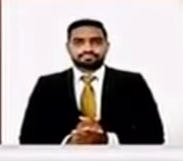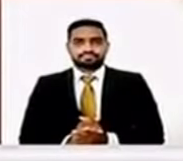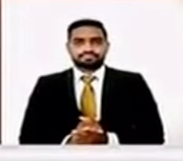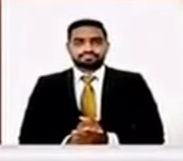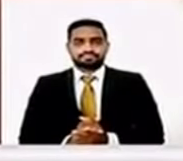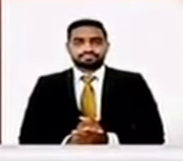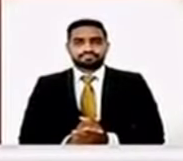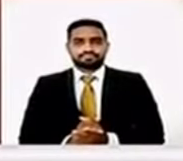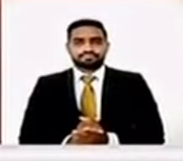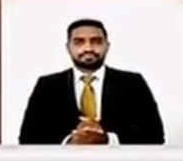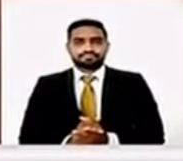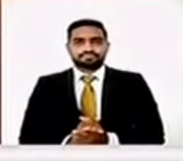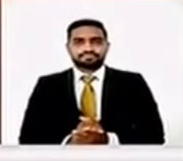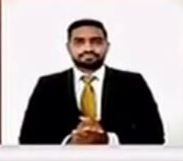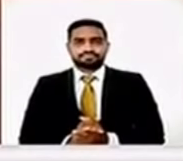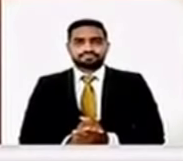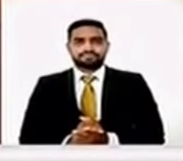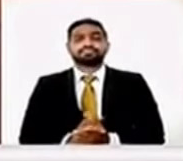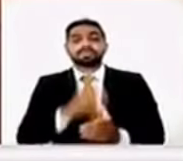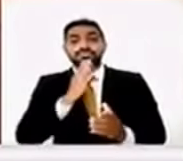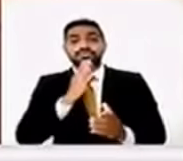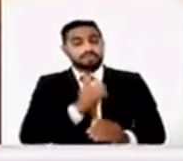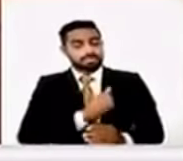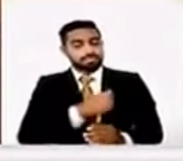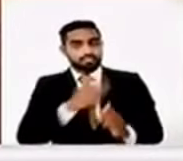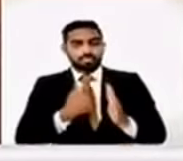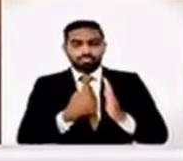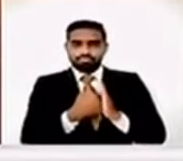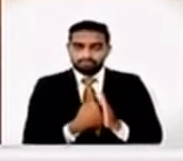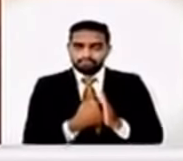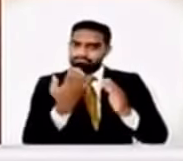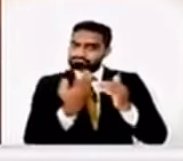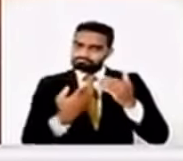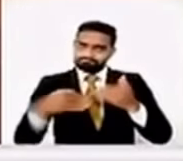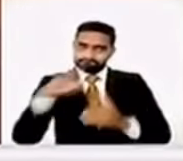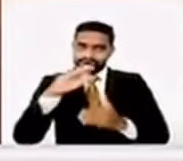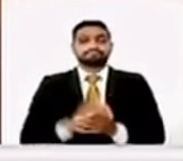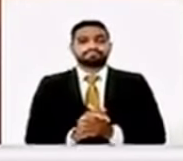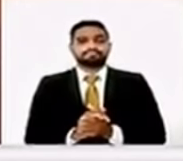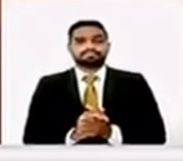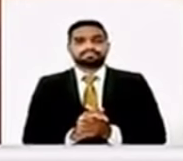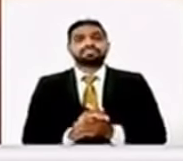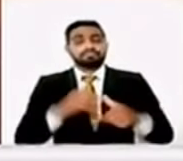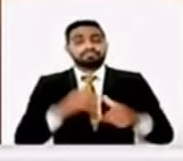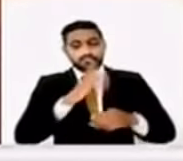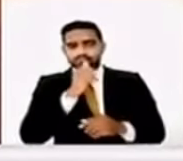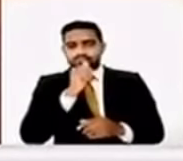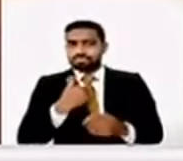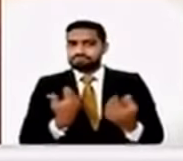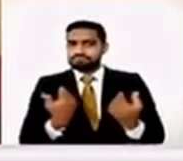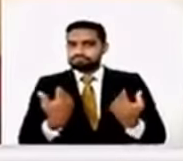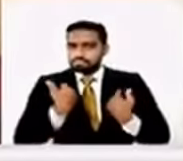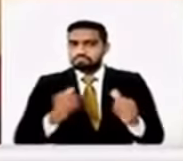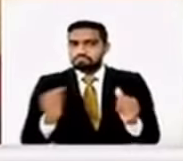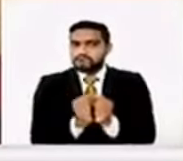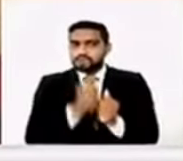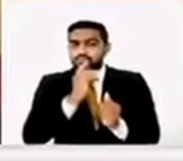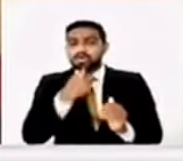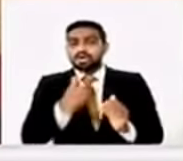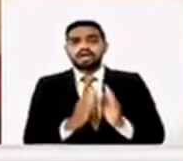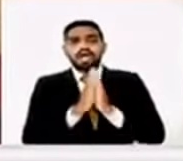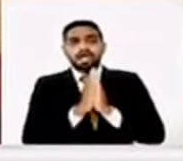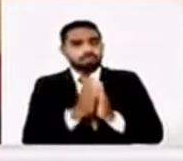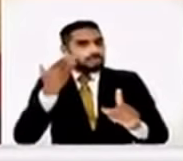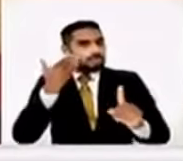The most venerable Napane Premasiri Thera, who rendered a yeoman service to the Buddha Sasana, hails from a